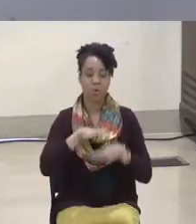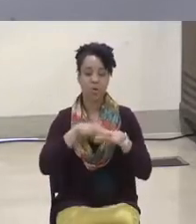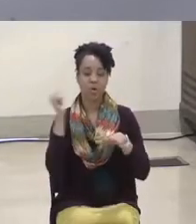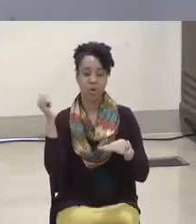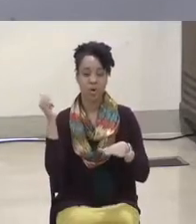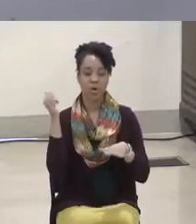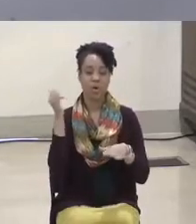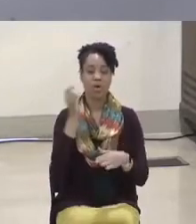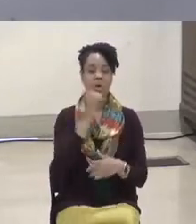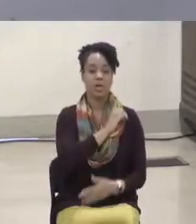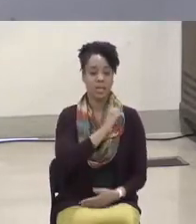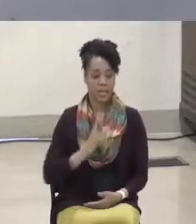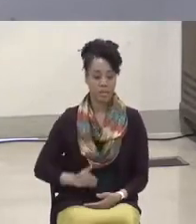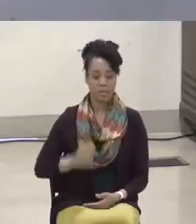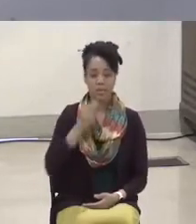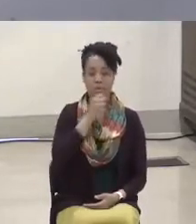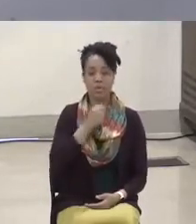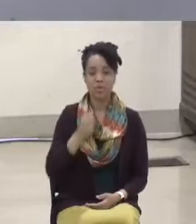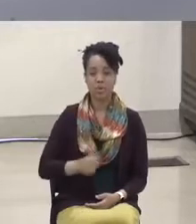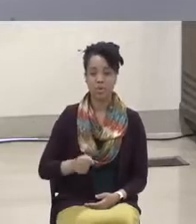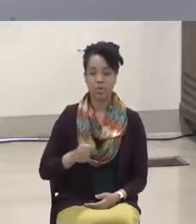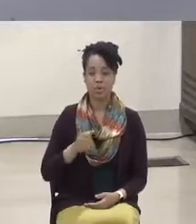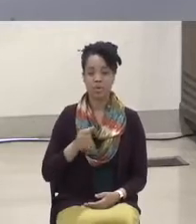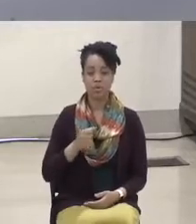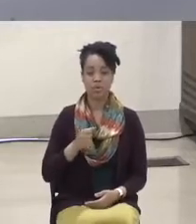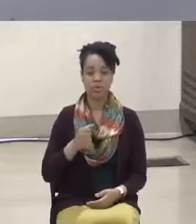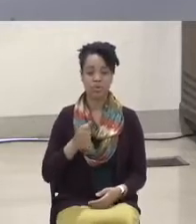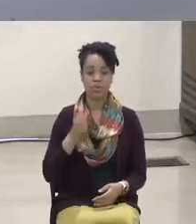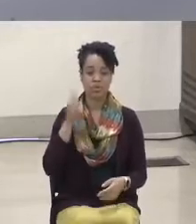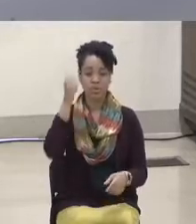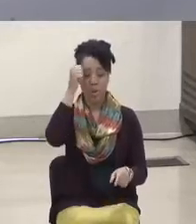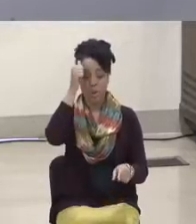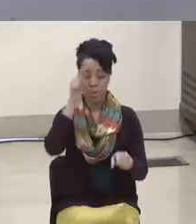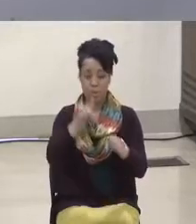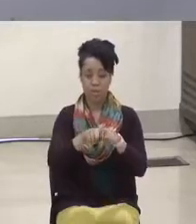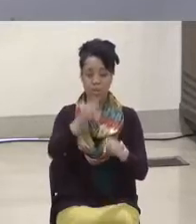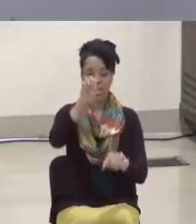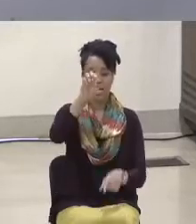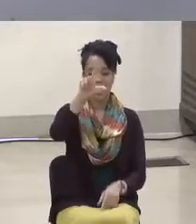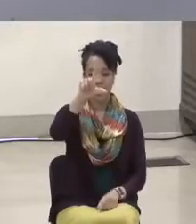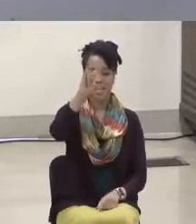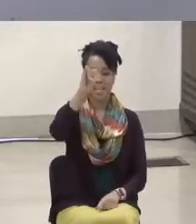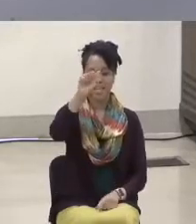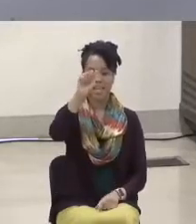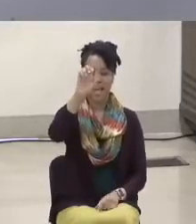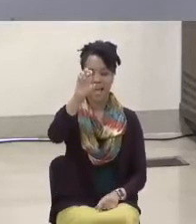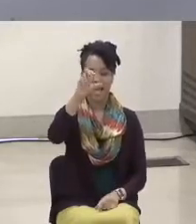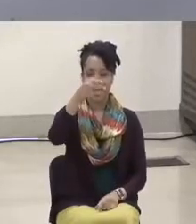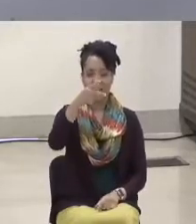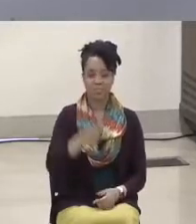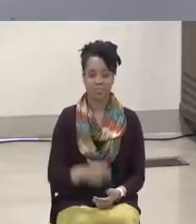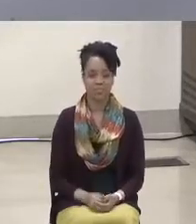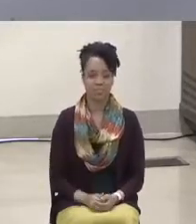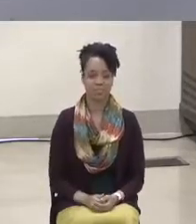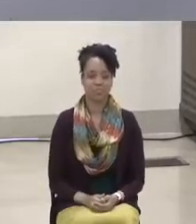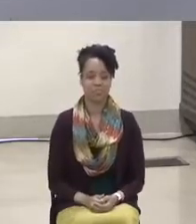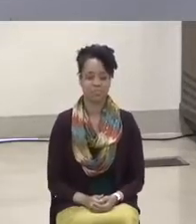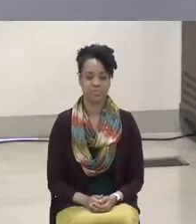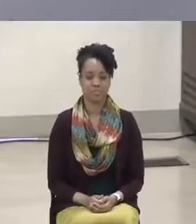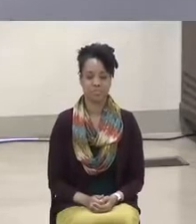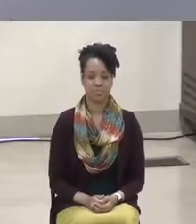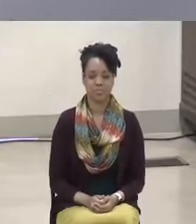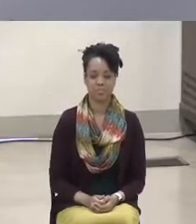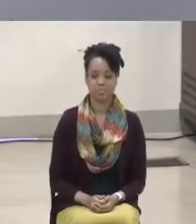David's oldest brother Eliab. el profeta se pensaba que Dios iba a escoger al hermano mayor de